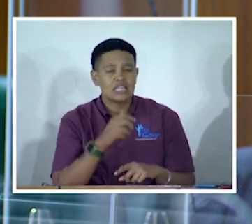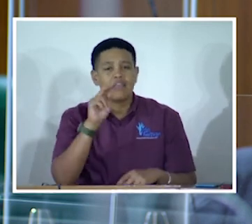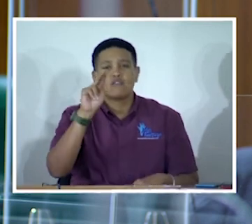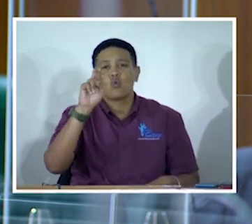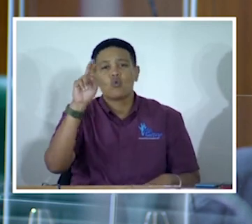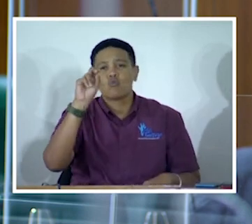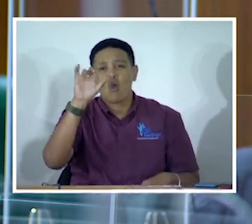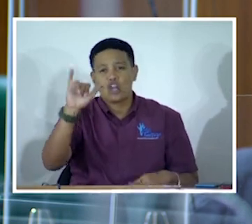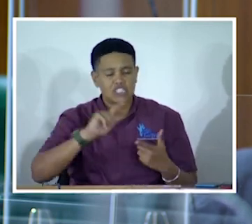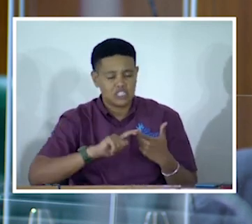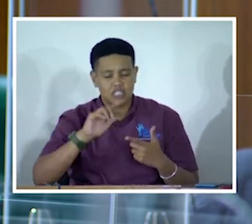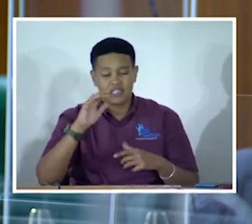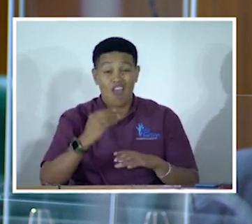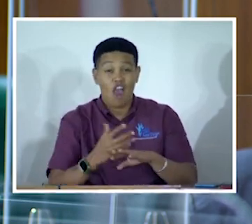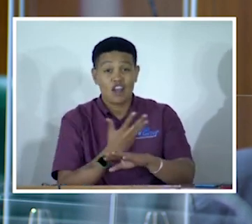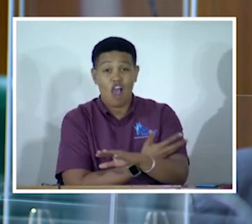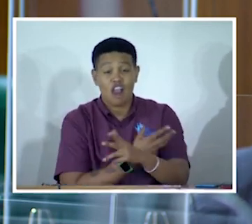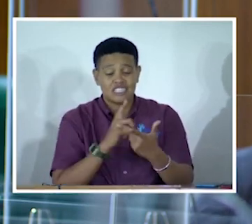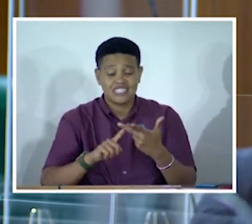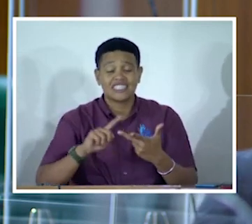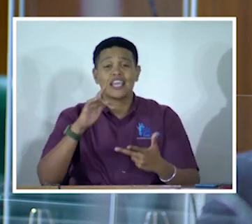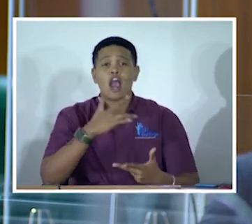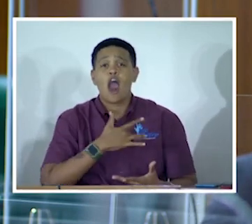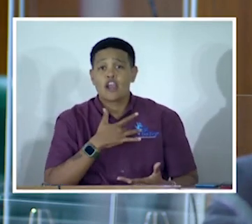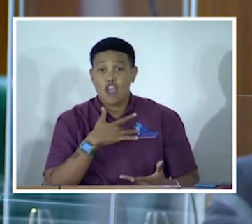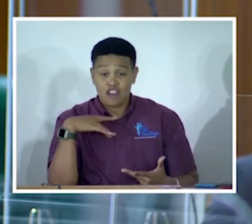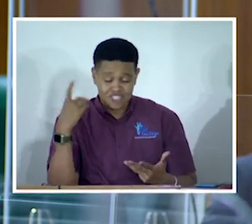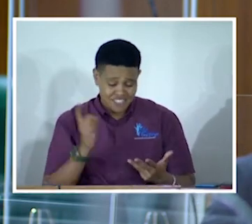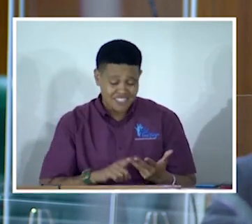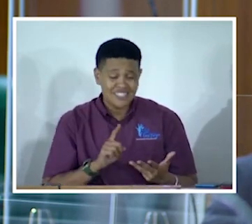urology, oncology, cardiology,